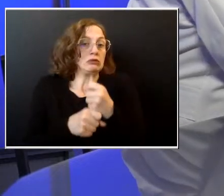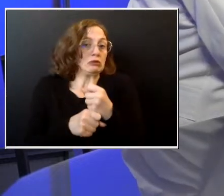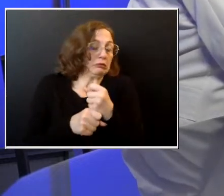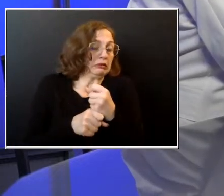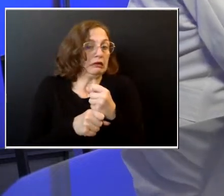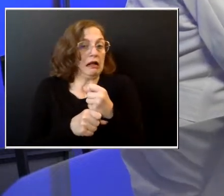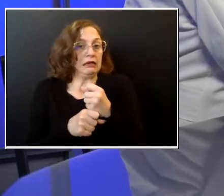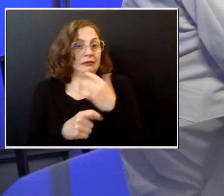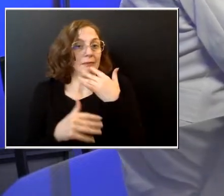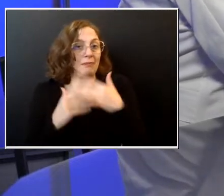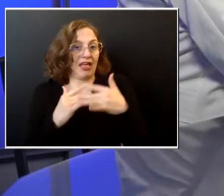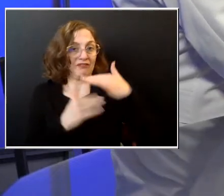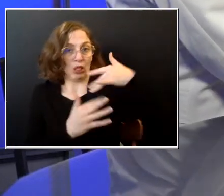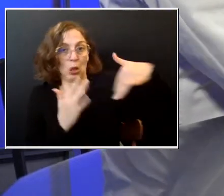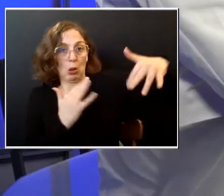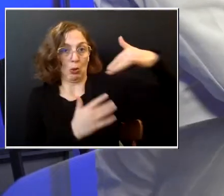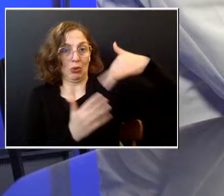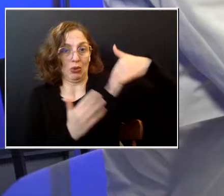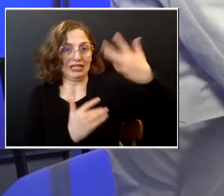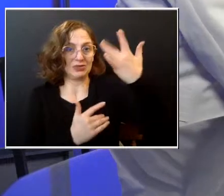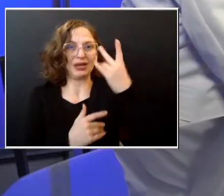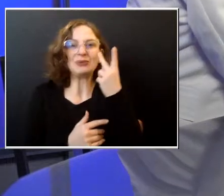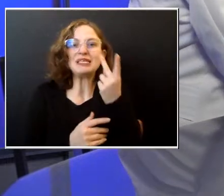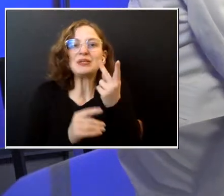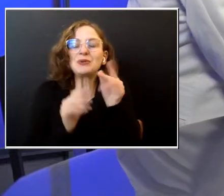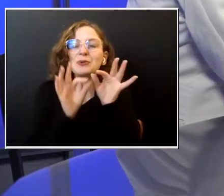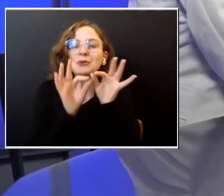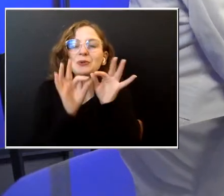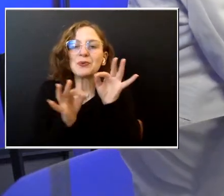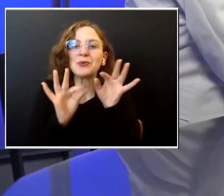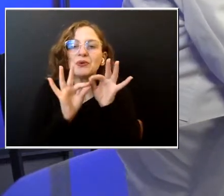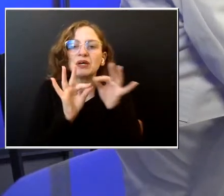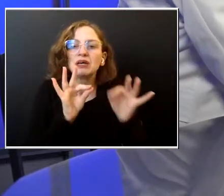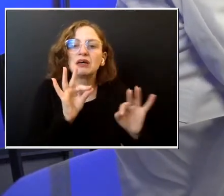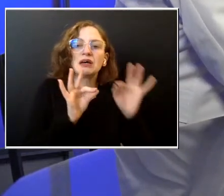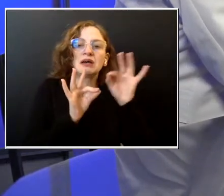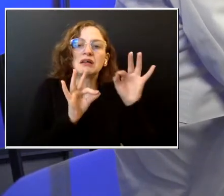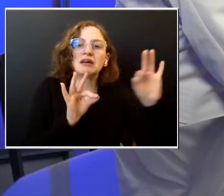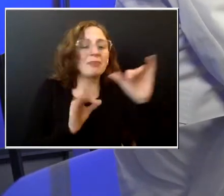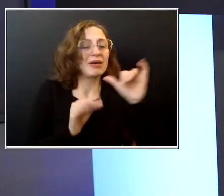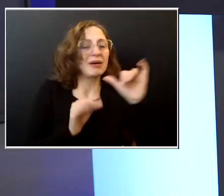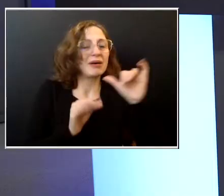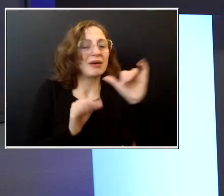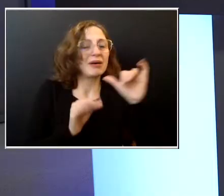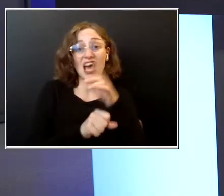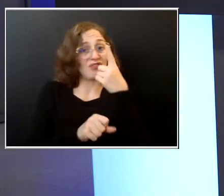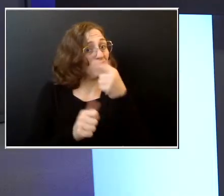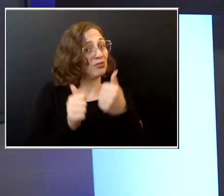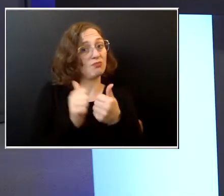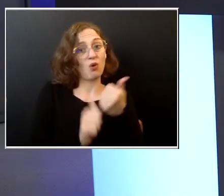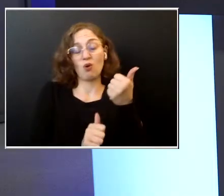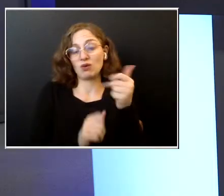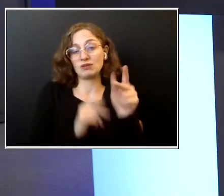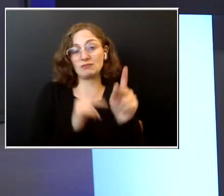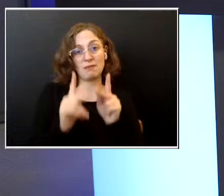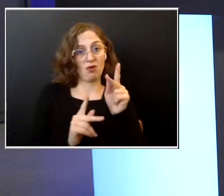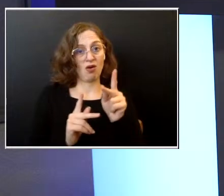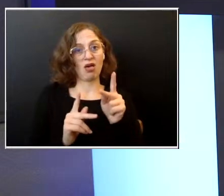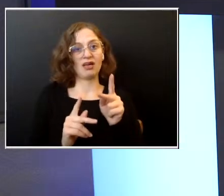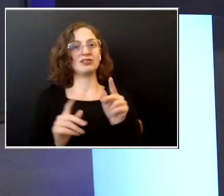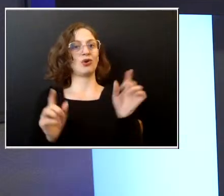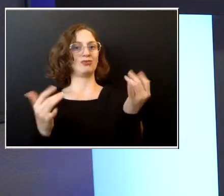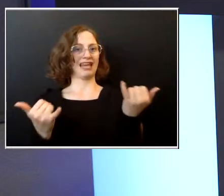little tiny vessels are down there, and it's not enough in many people, and they end up having either hemorrhage or stroke. We have side by side now. Yeah, we